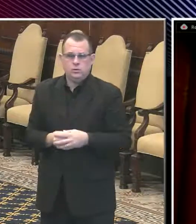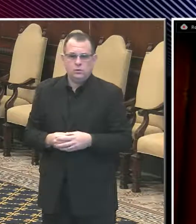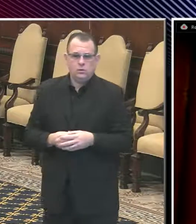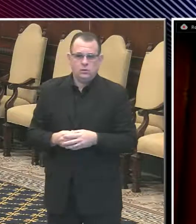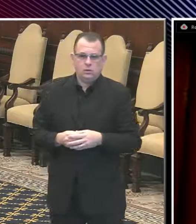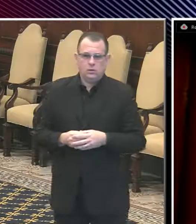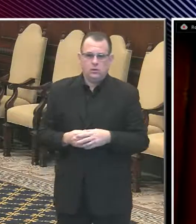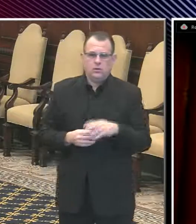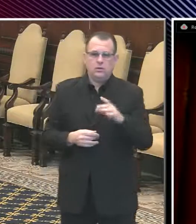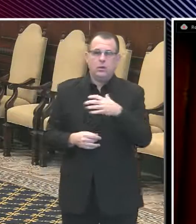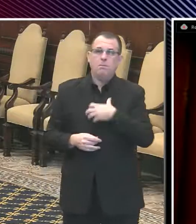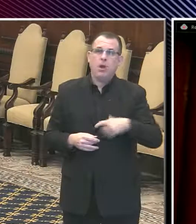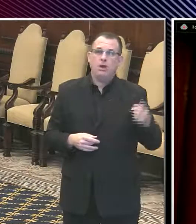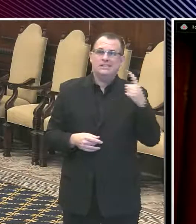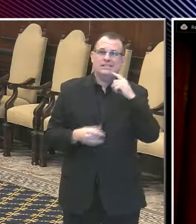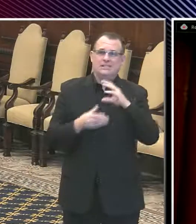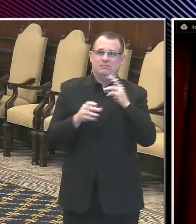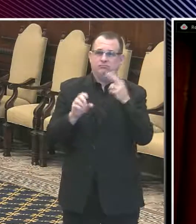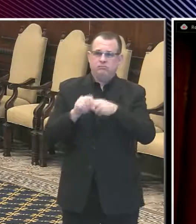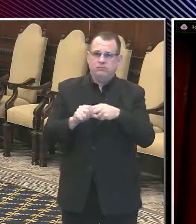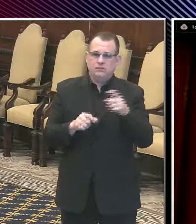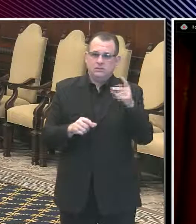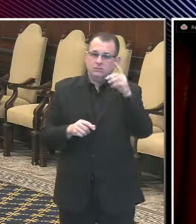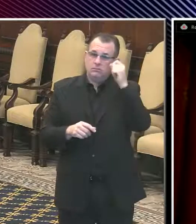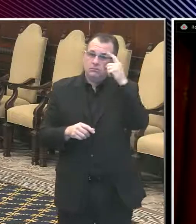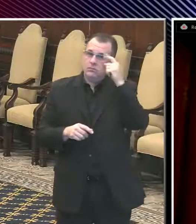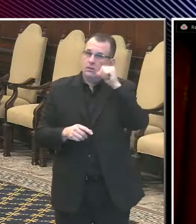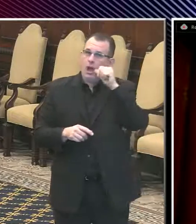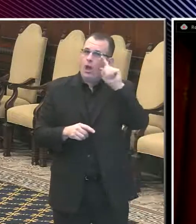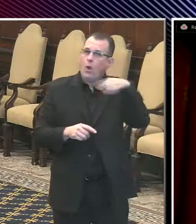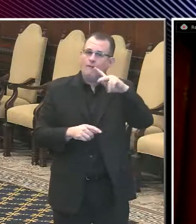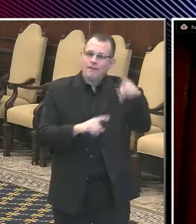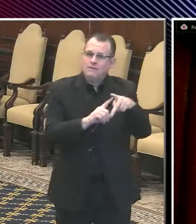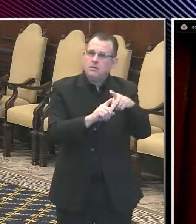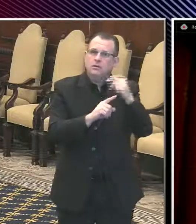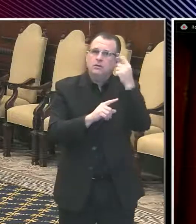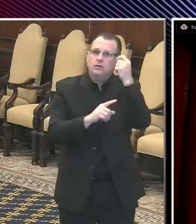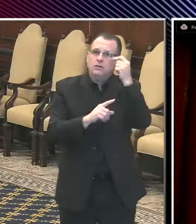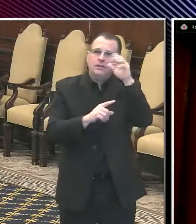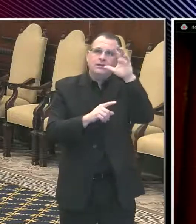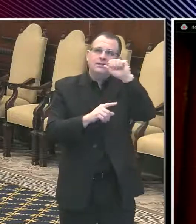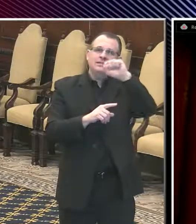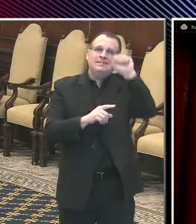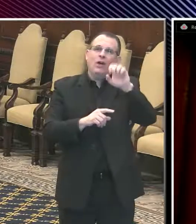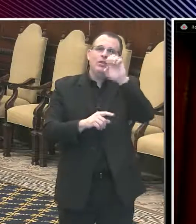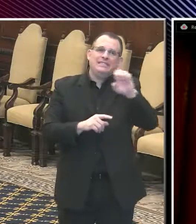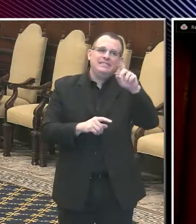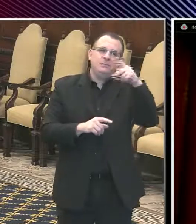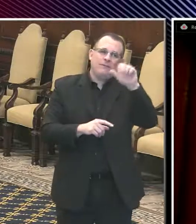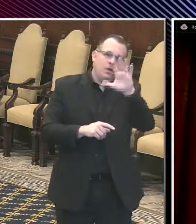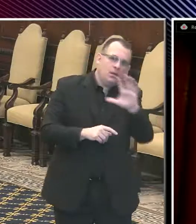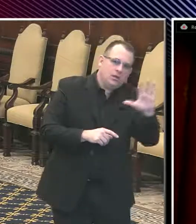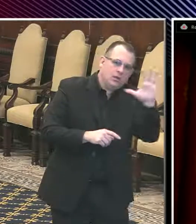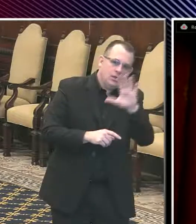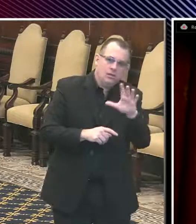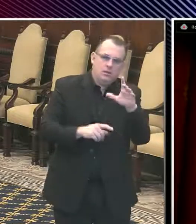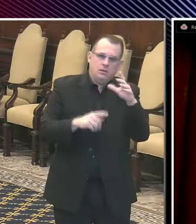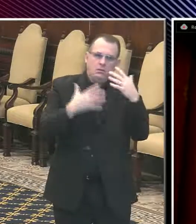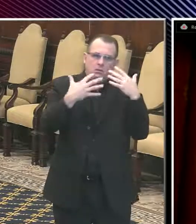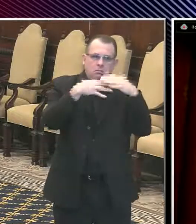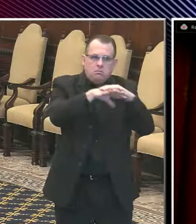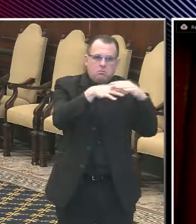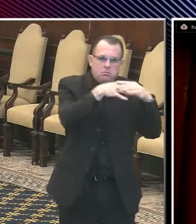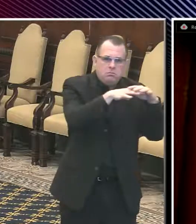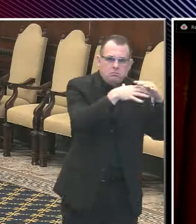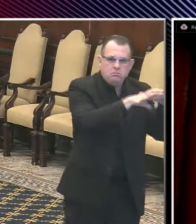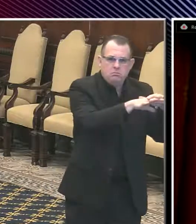starts, it's not just Philadelphia, it's the entire Southeast region, which has similar density population.